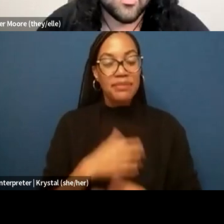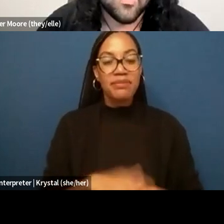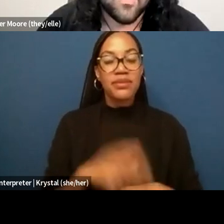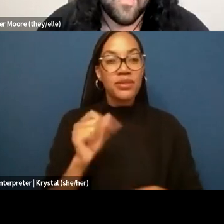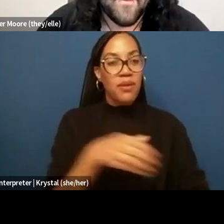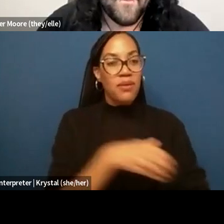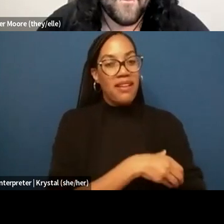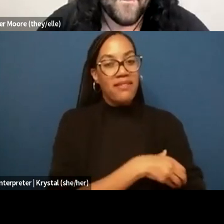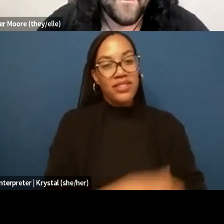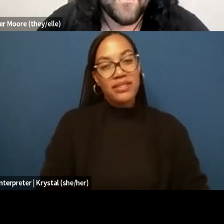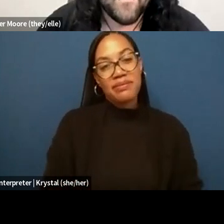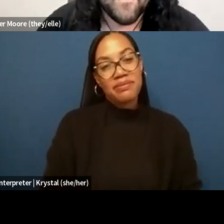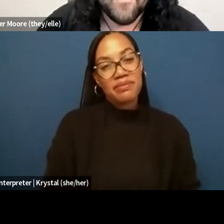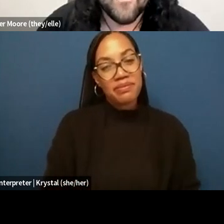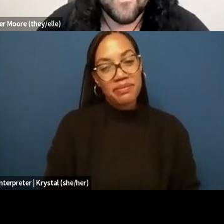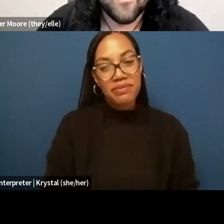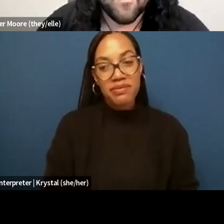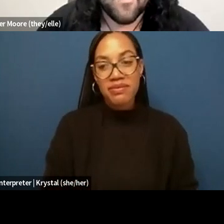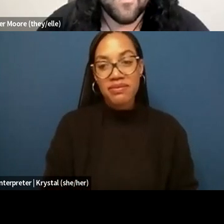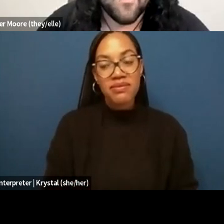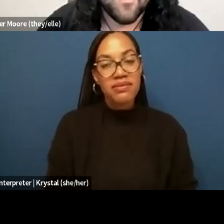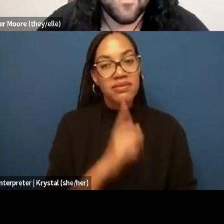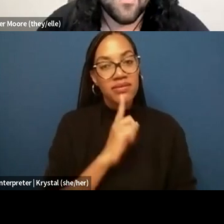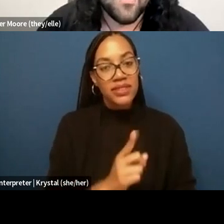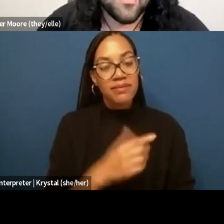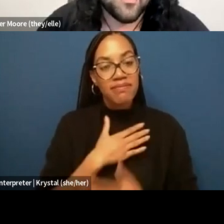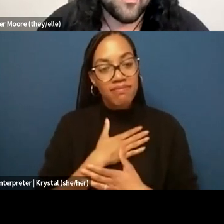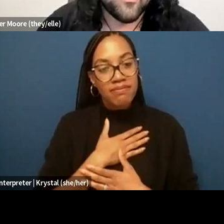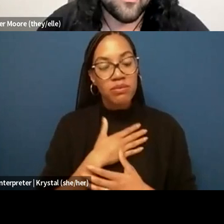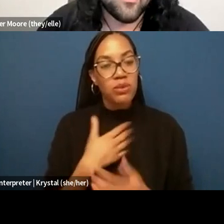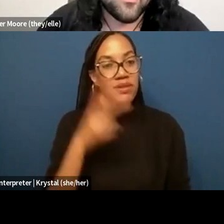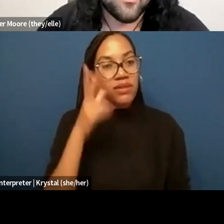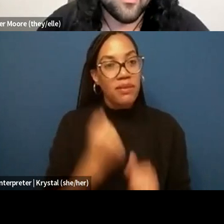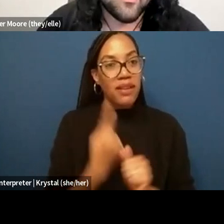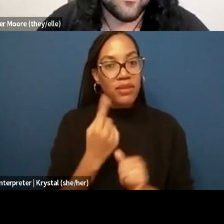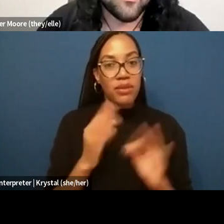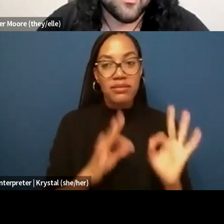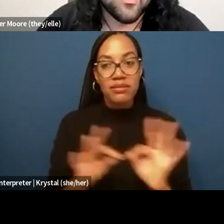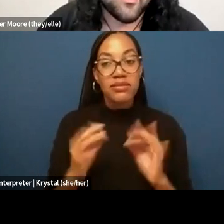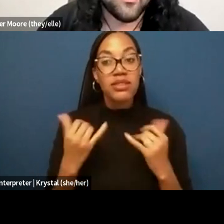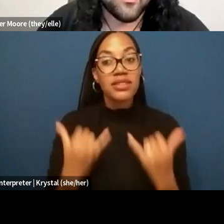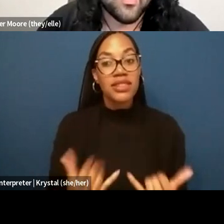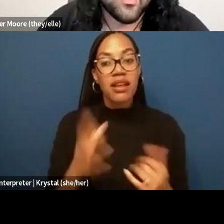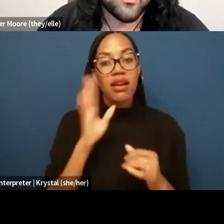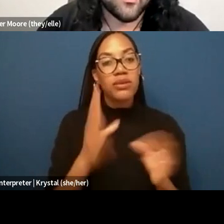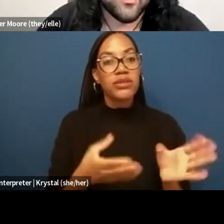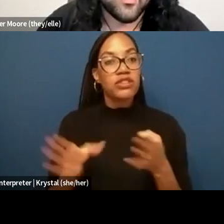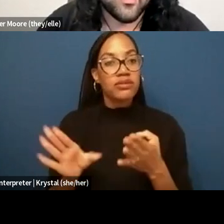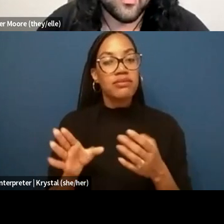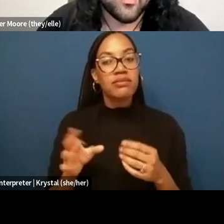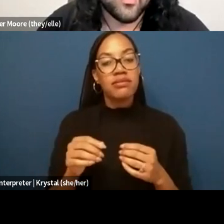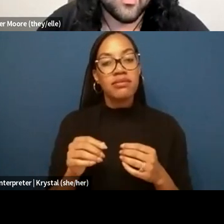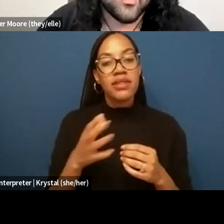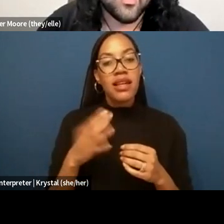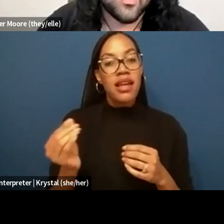powerful. And gratefully, we have heard from everyone. We are going to shift and take a moment to ask questions of